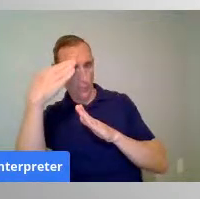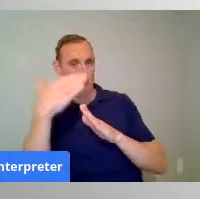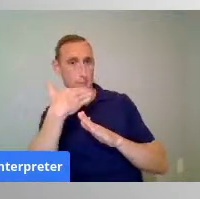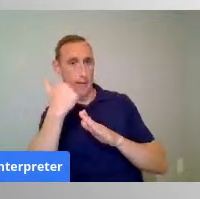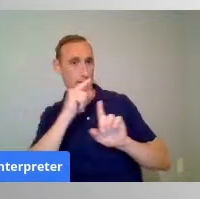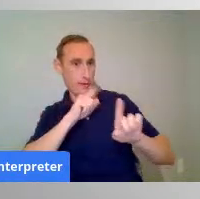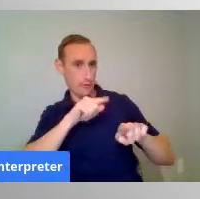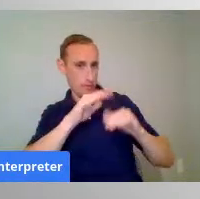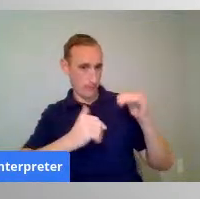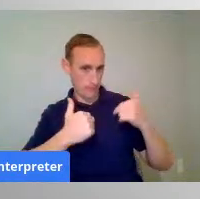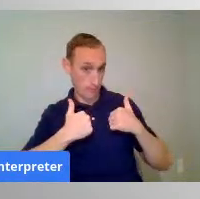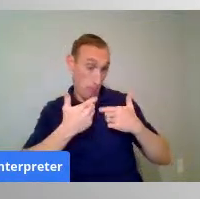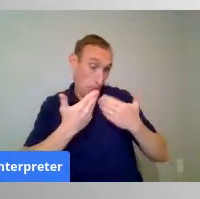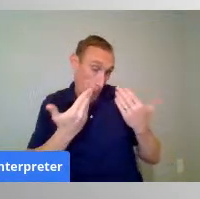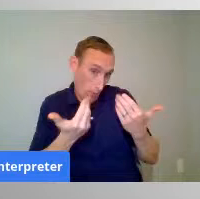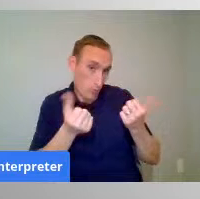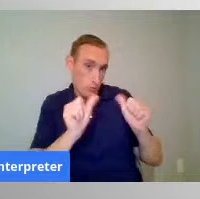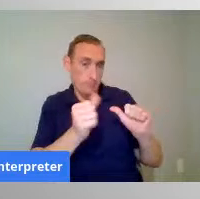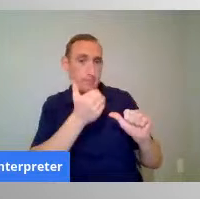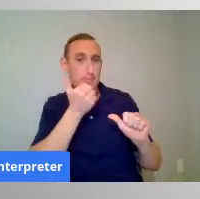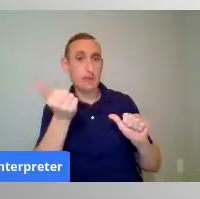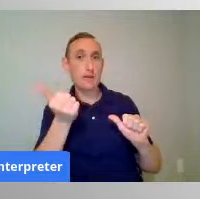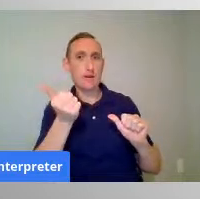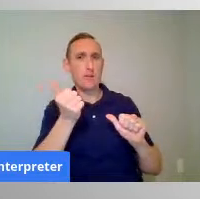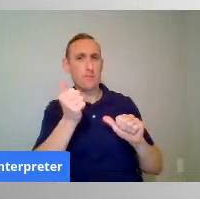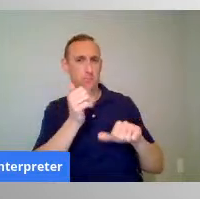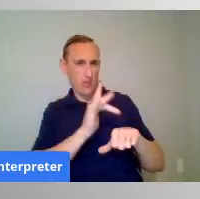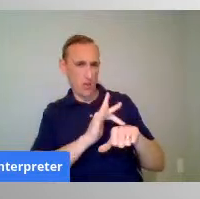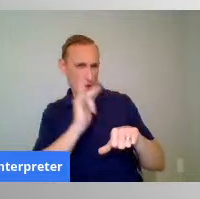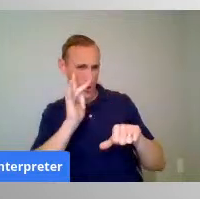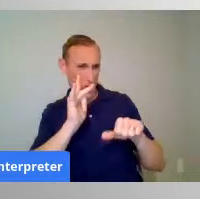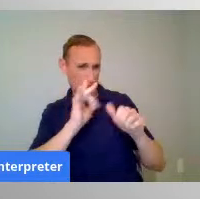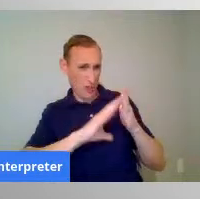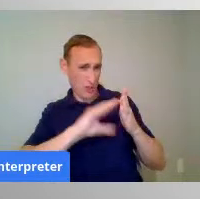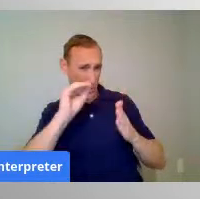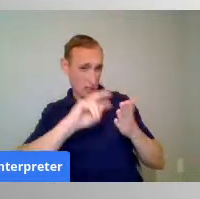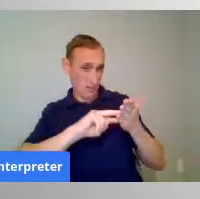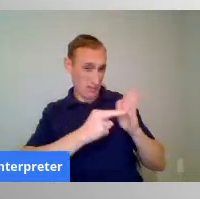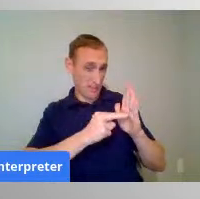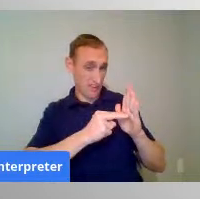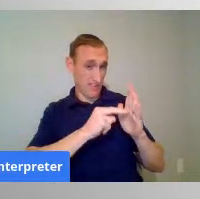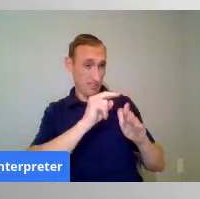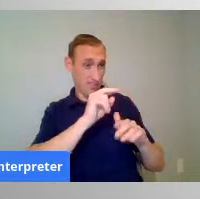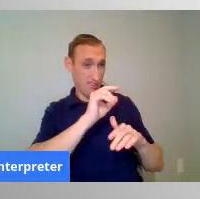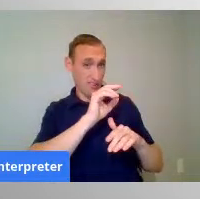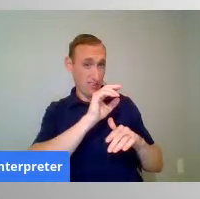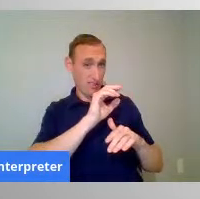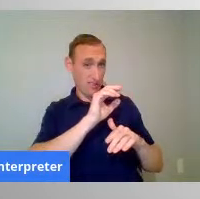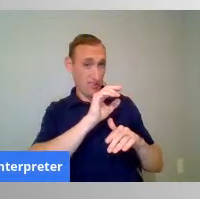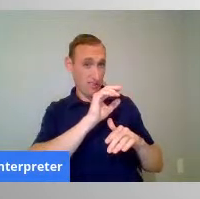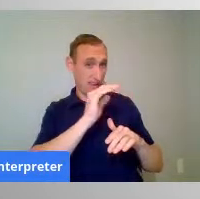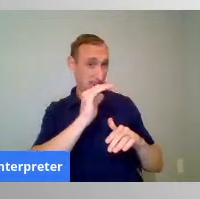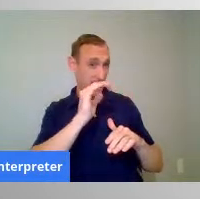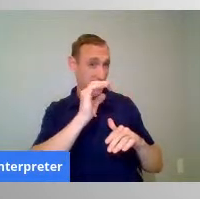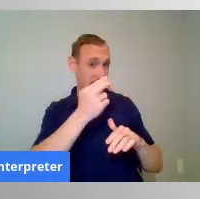early learning center are we talking really about Head Start and Early Head Start, those slots?